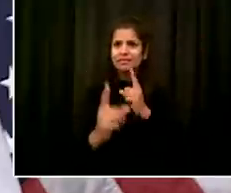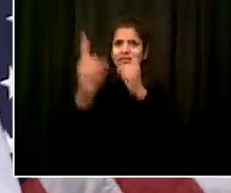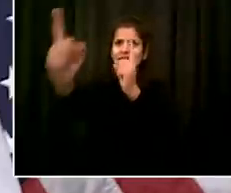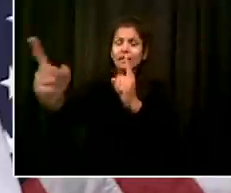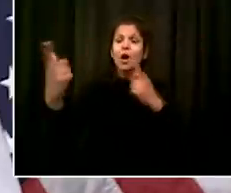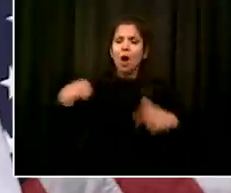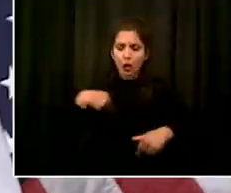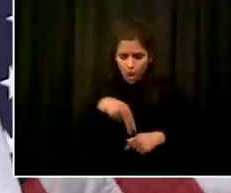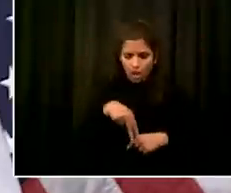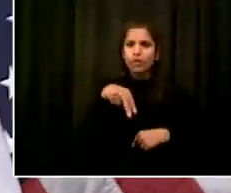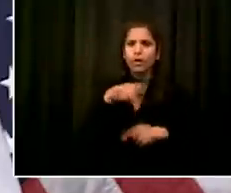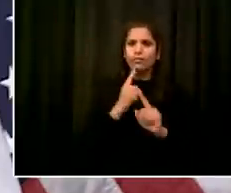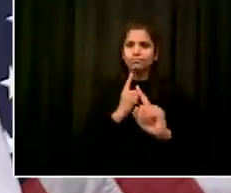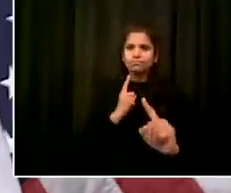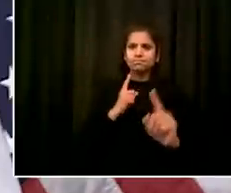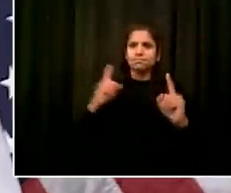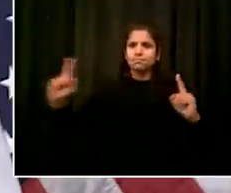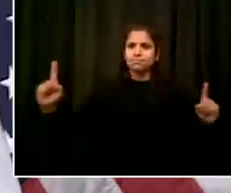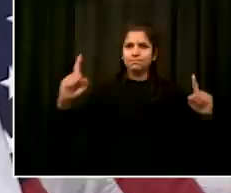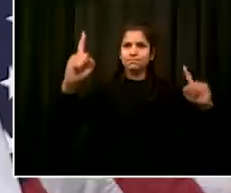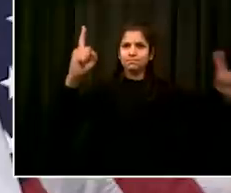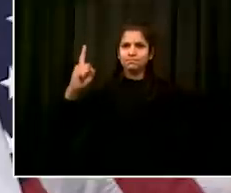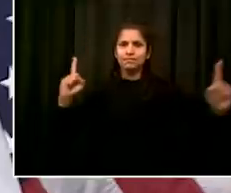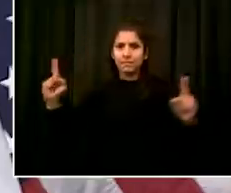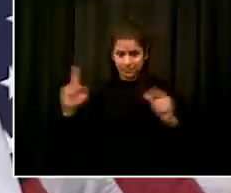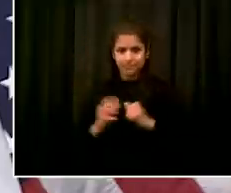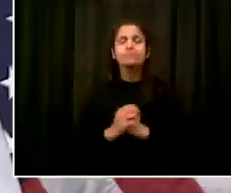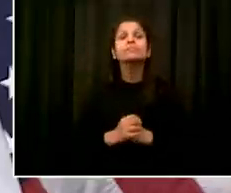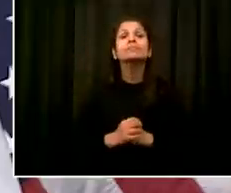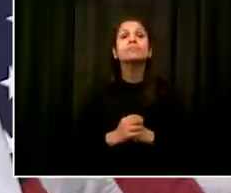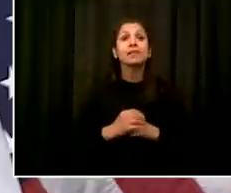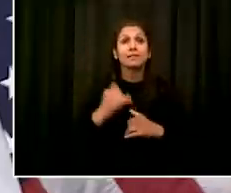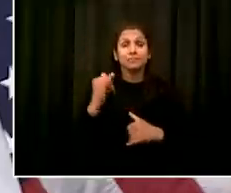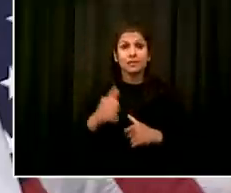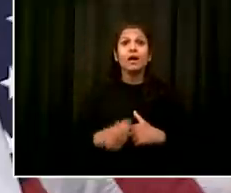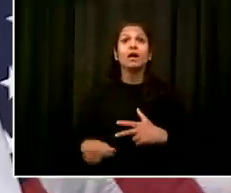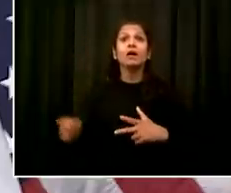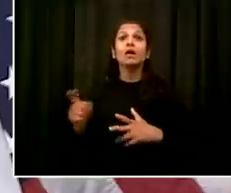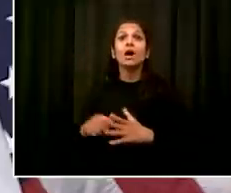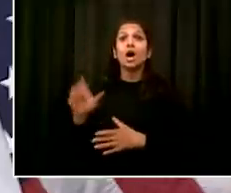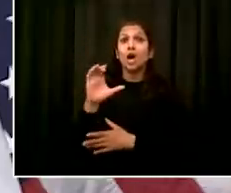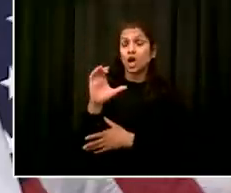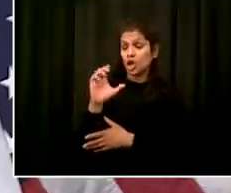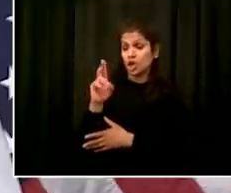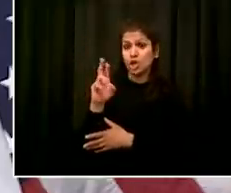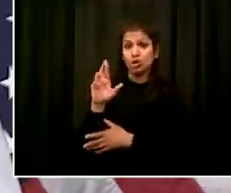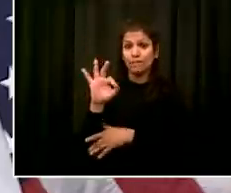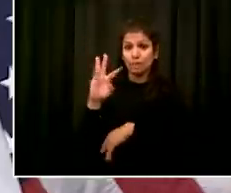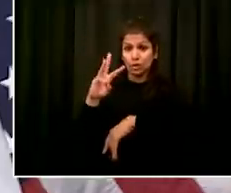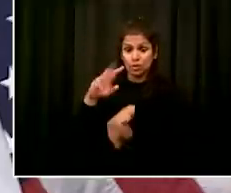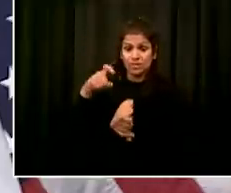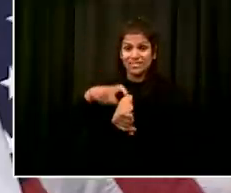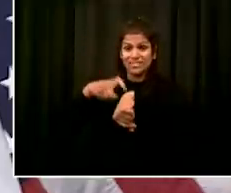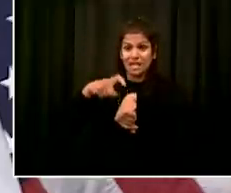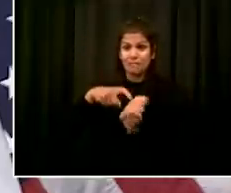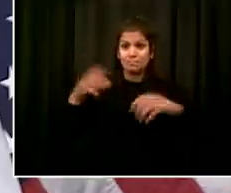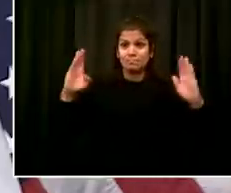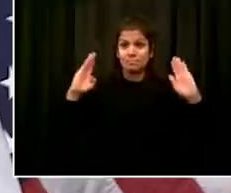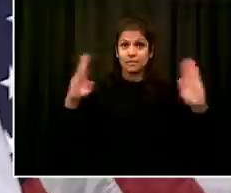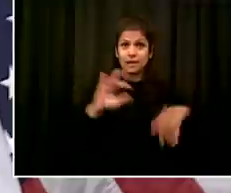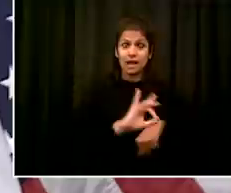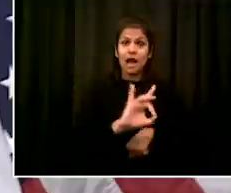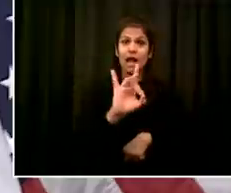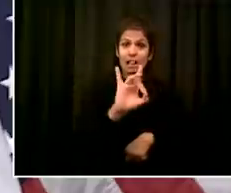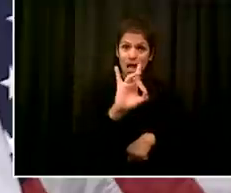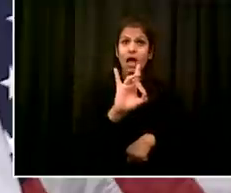but the plan is Sunday night into Monday morning, 5 a.m. Monday morning, curfew comes off, I'd like us never to have to use it again if we can do things